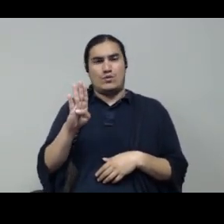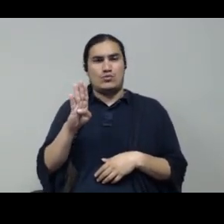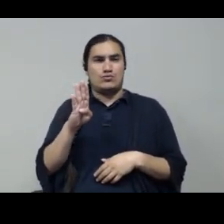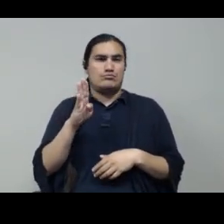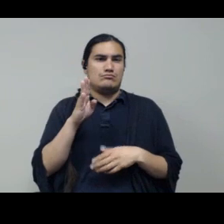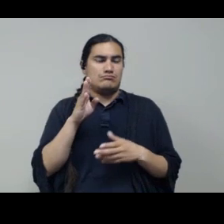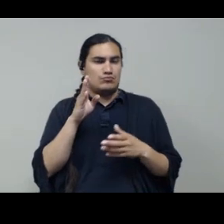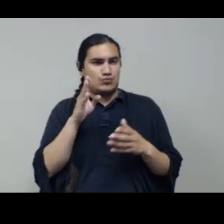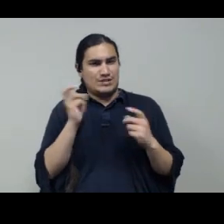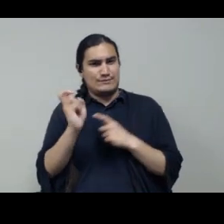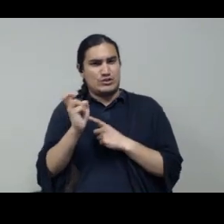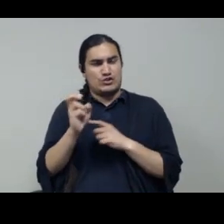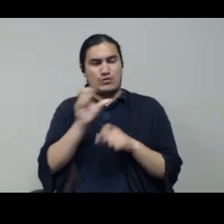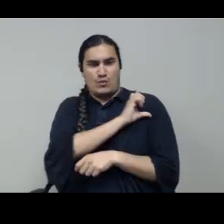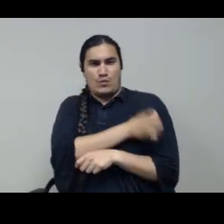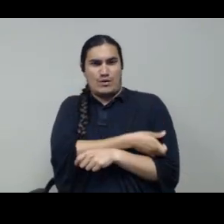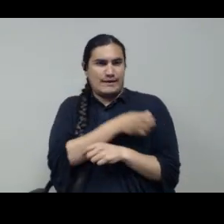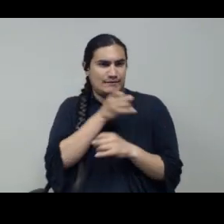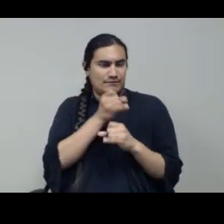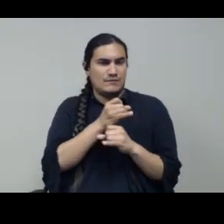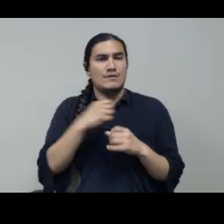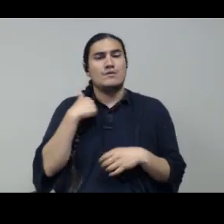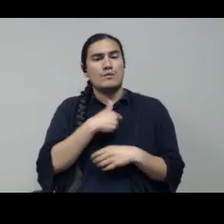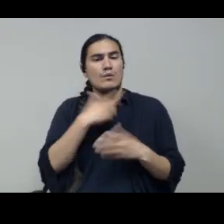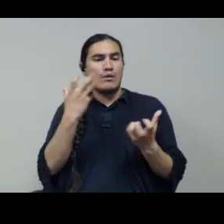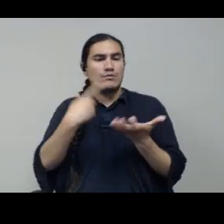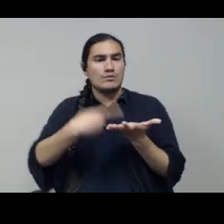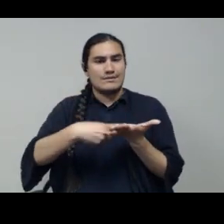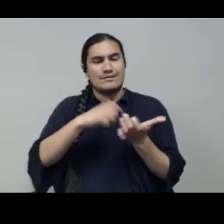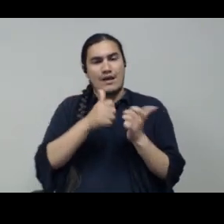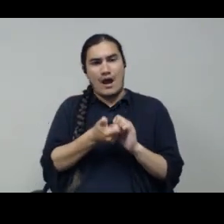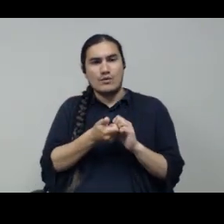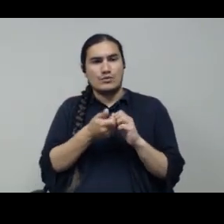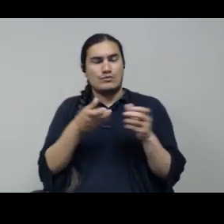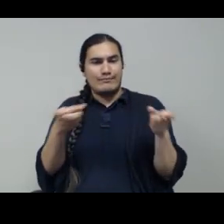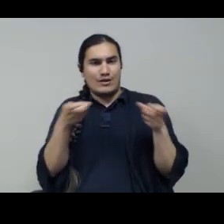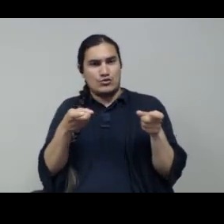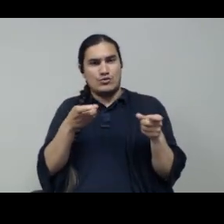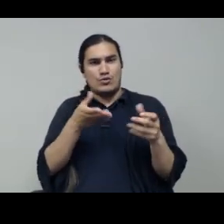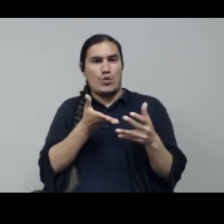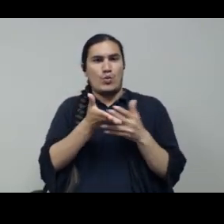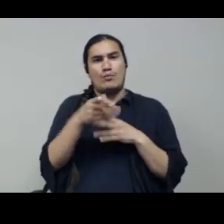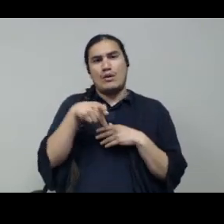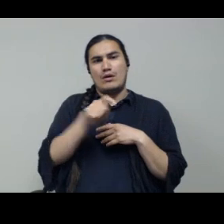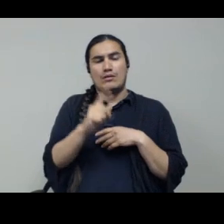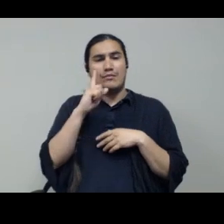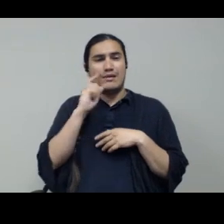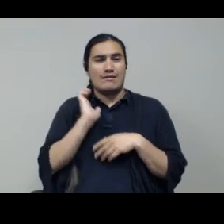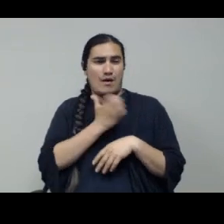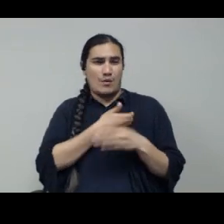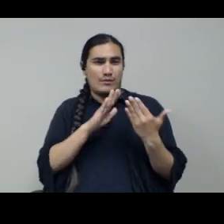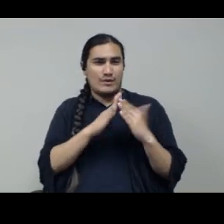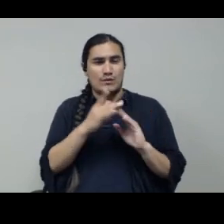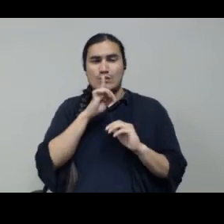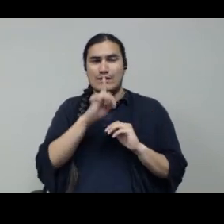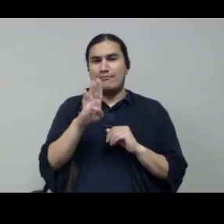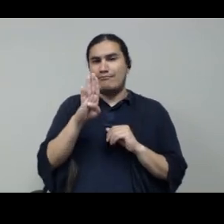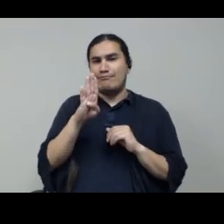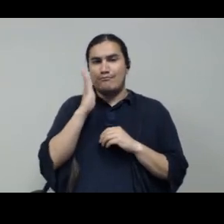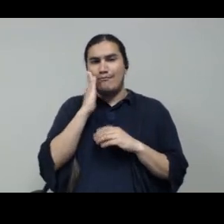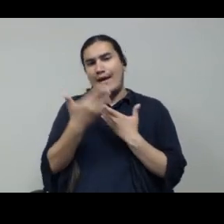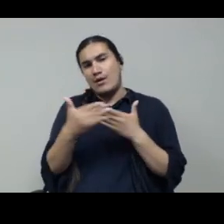trying to figure out how do we increase the throughput, because our community really serves as a bedroom community.